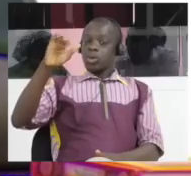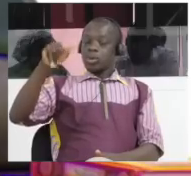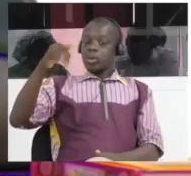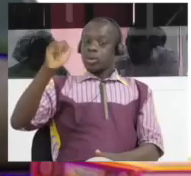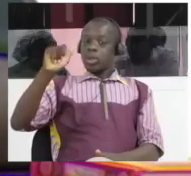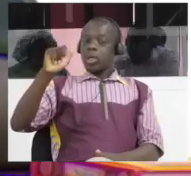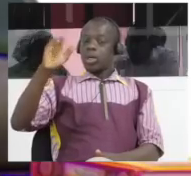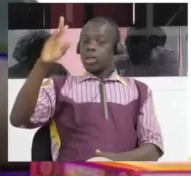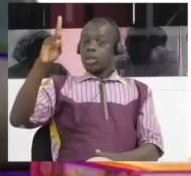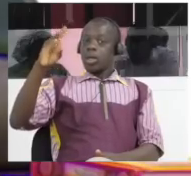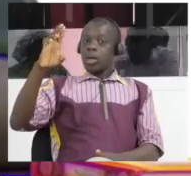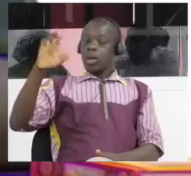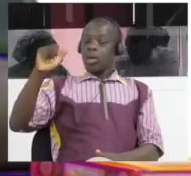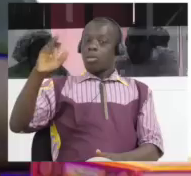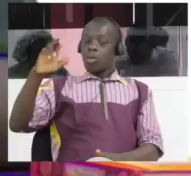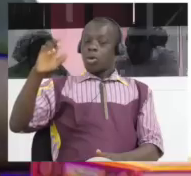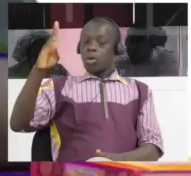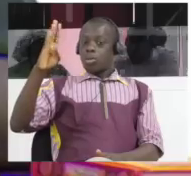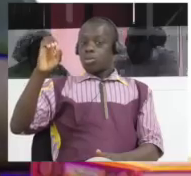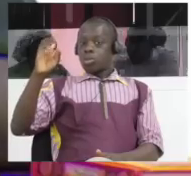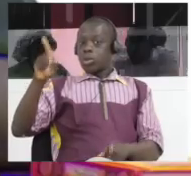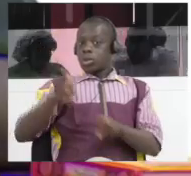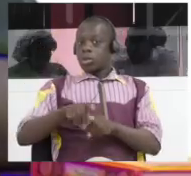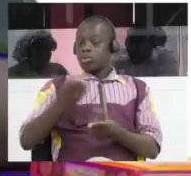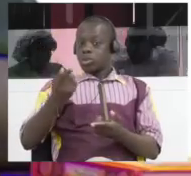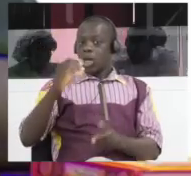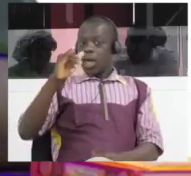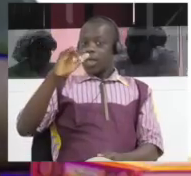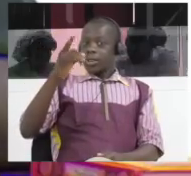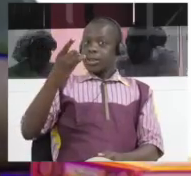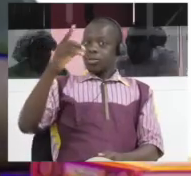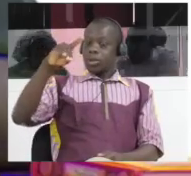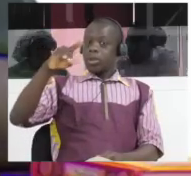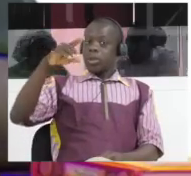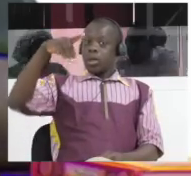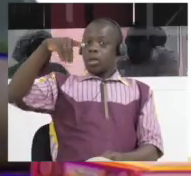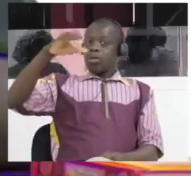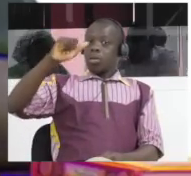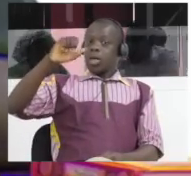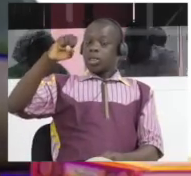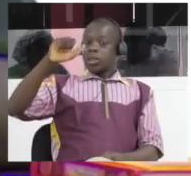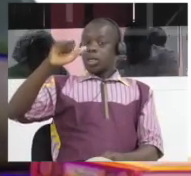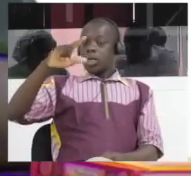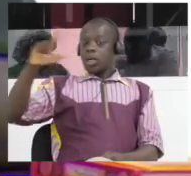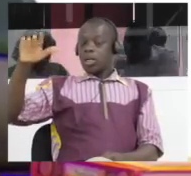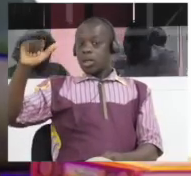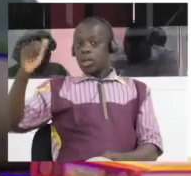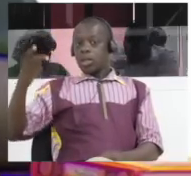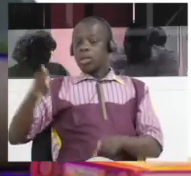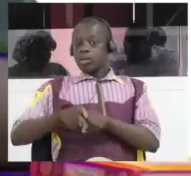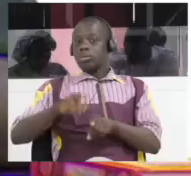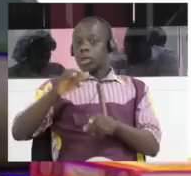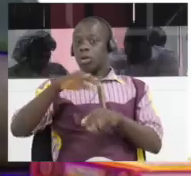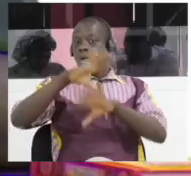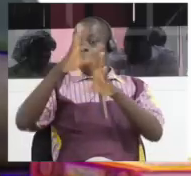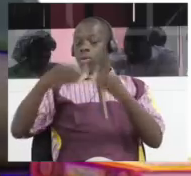think later on, the then IGP, Inspector General of Police, Pasala Jain, all boarded the ship, and some